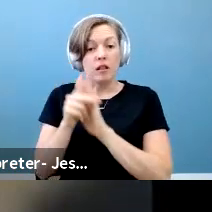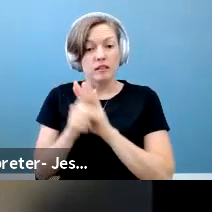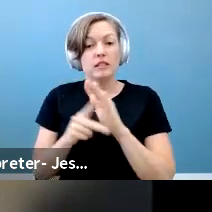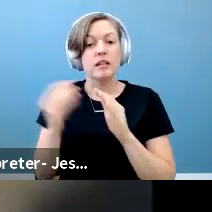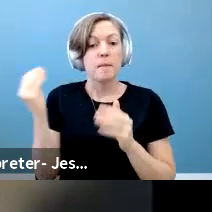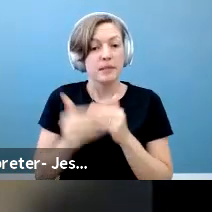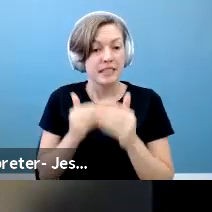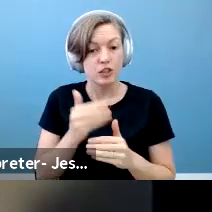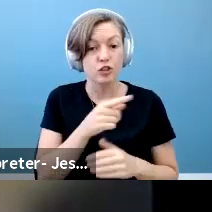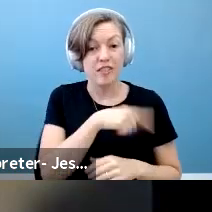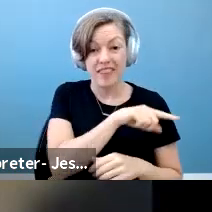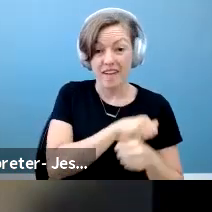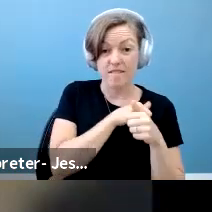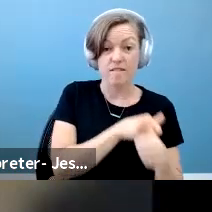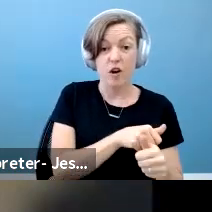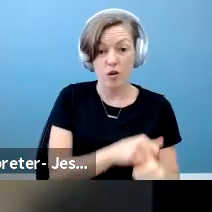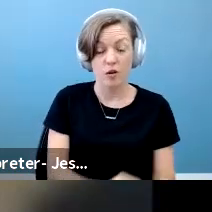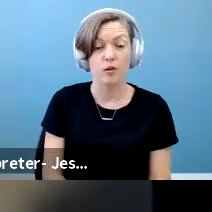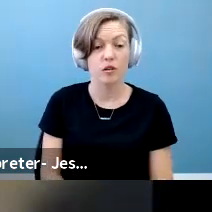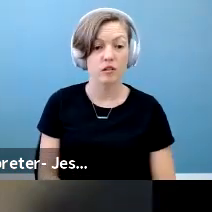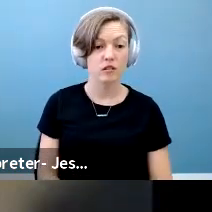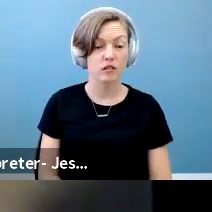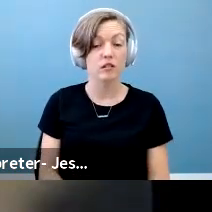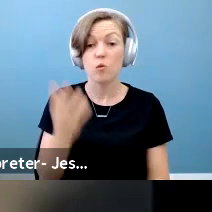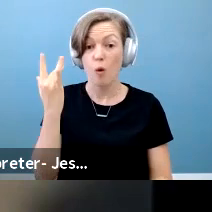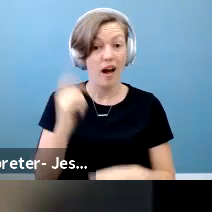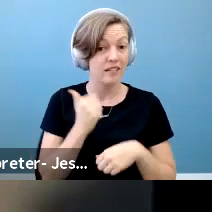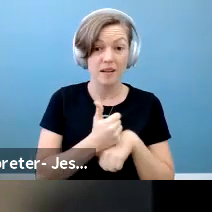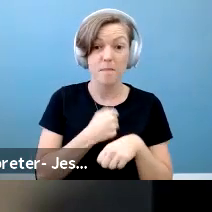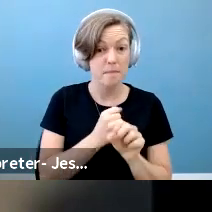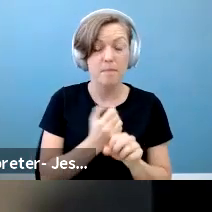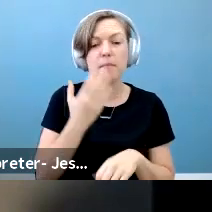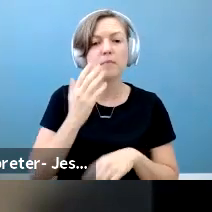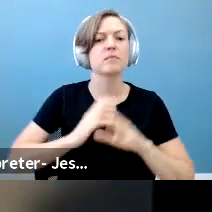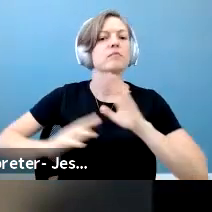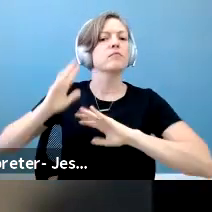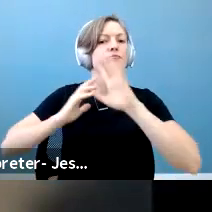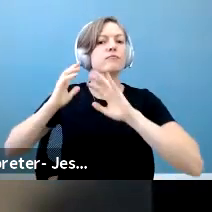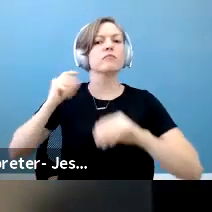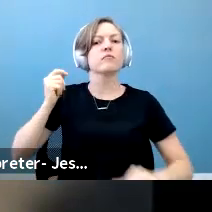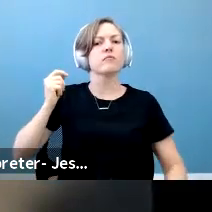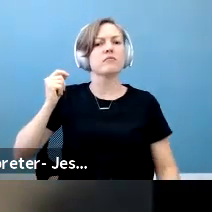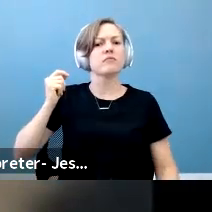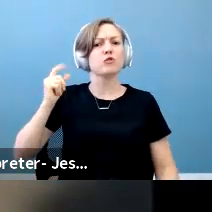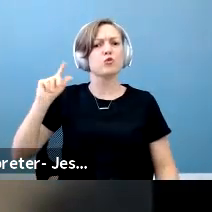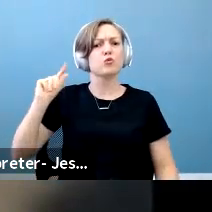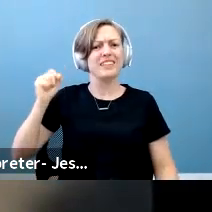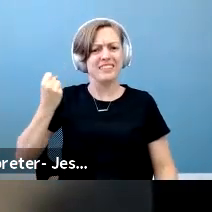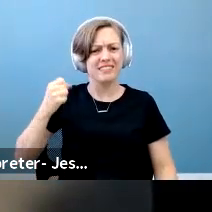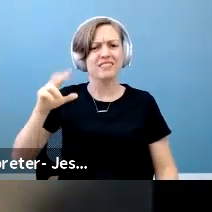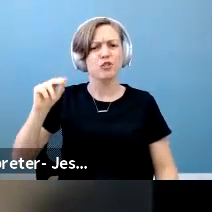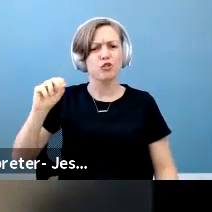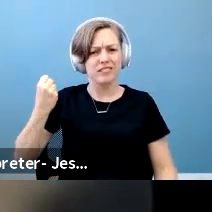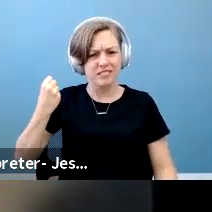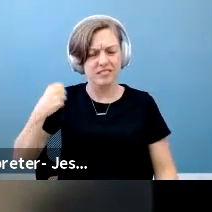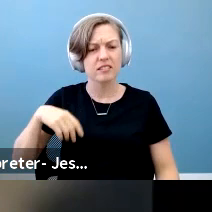procedures that they follow were created way back in the 20s and 30s, and